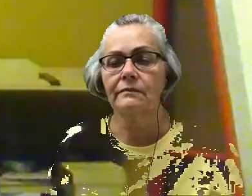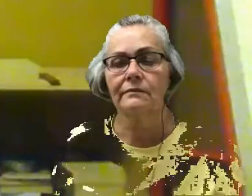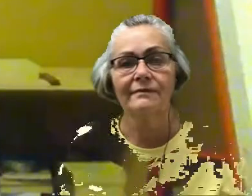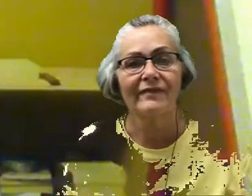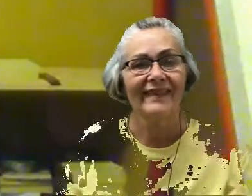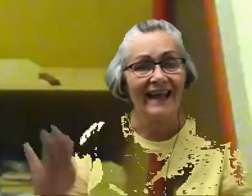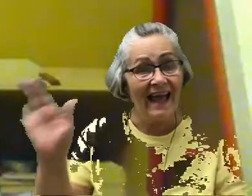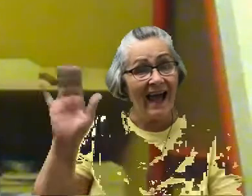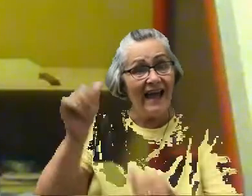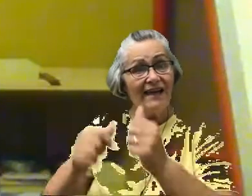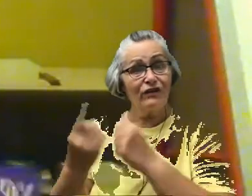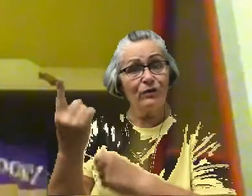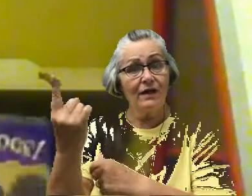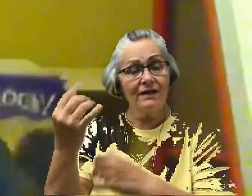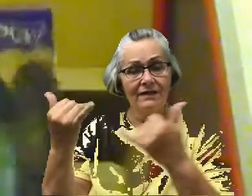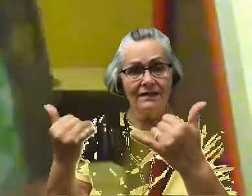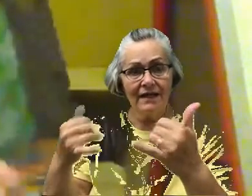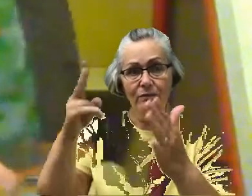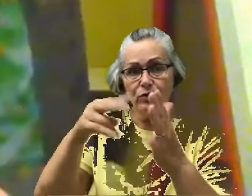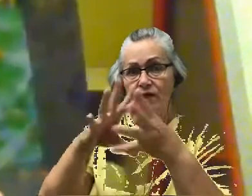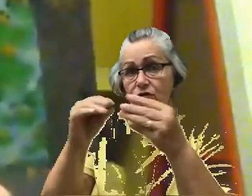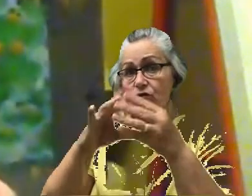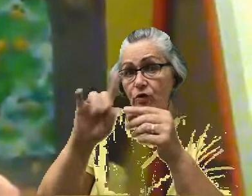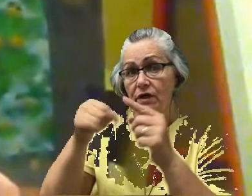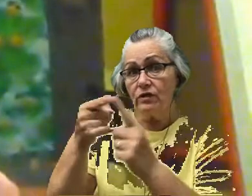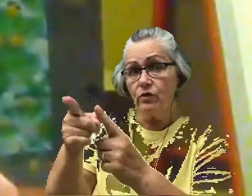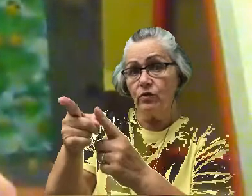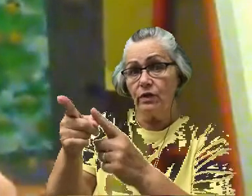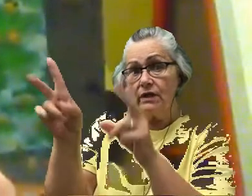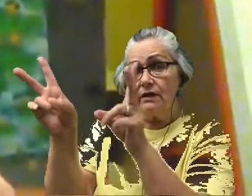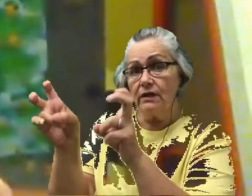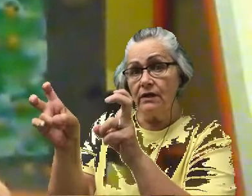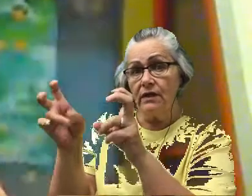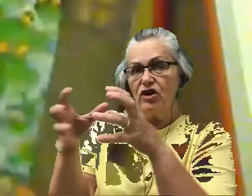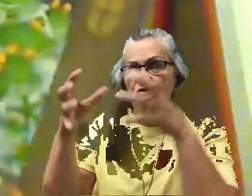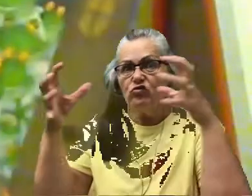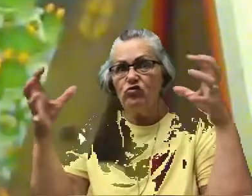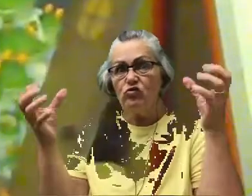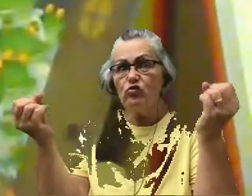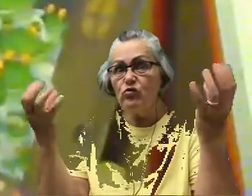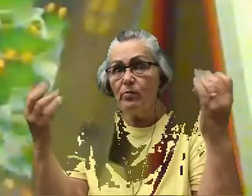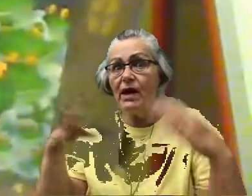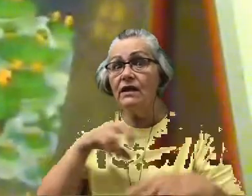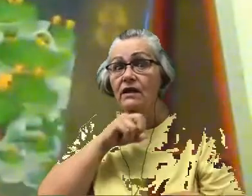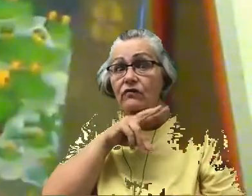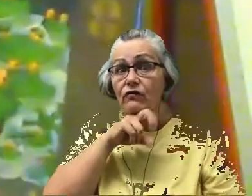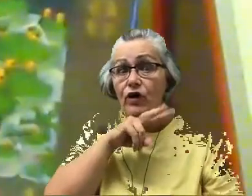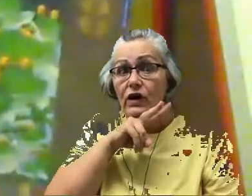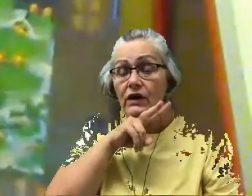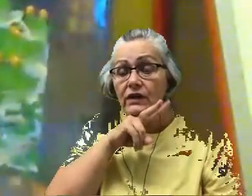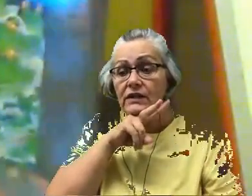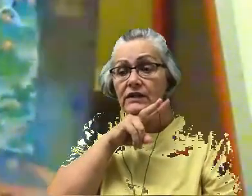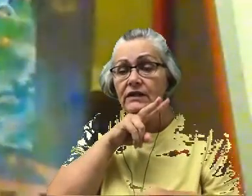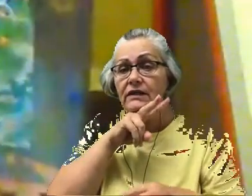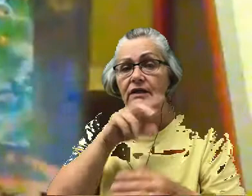Hi everyone. Today I'm going to read a story to you, and it is called Too Many Frogs. And this story is by